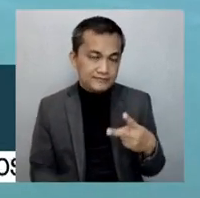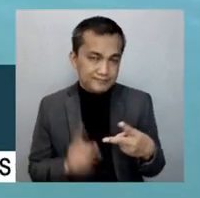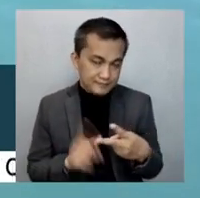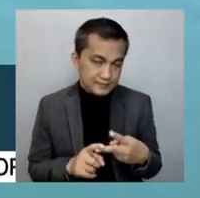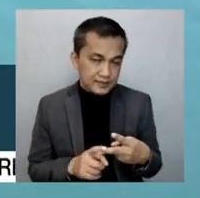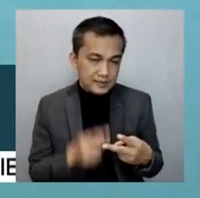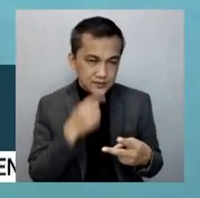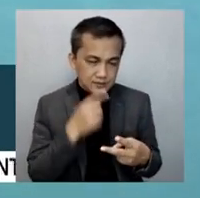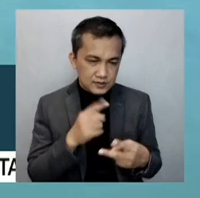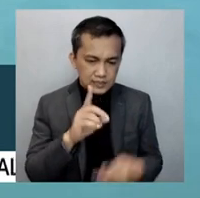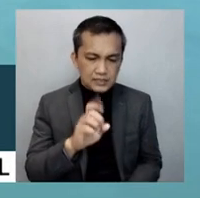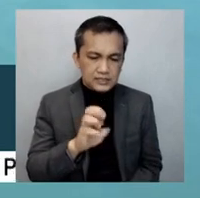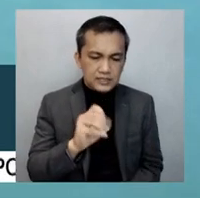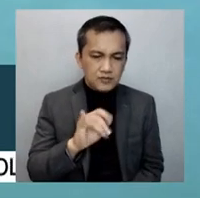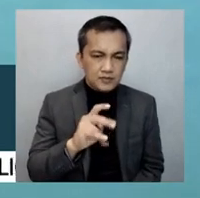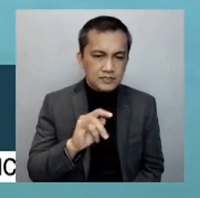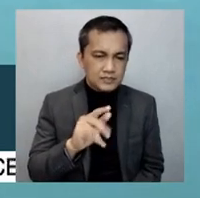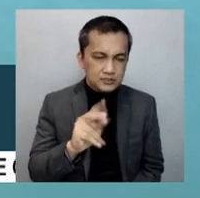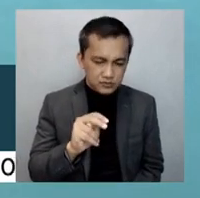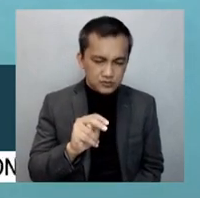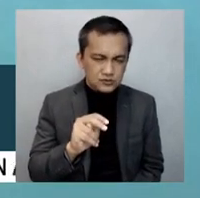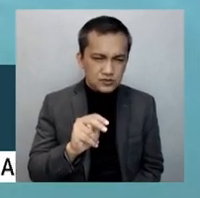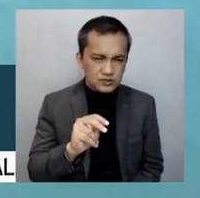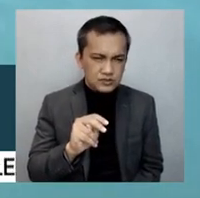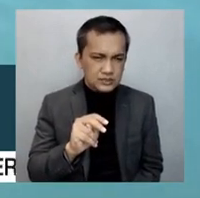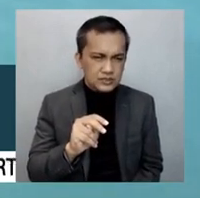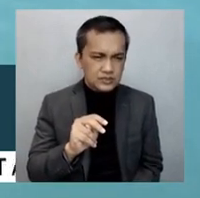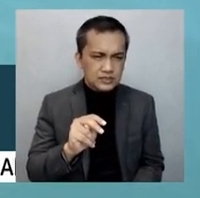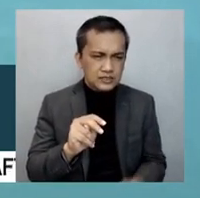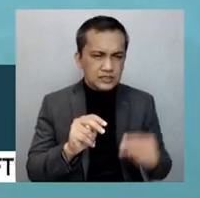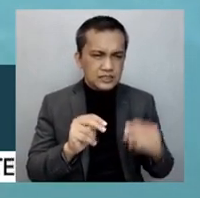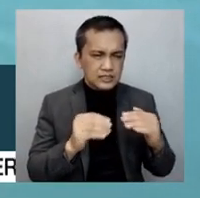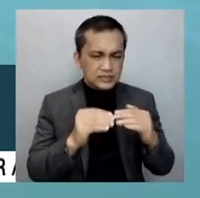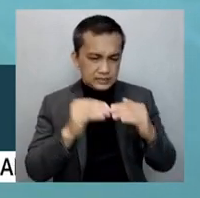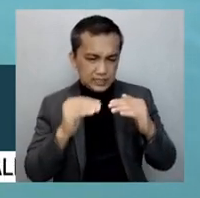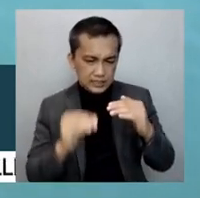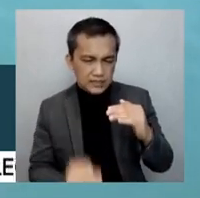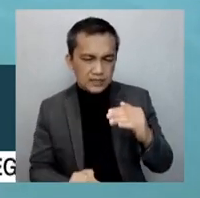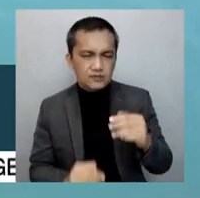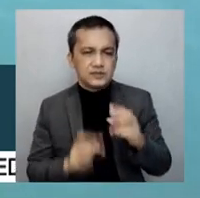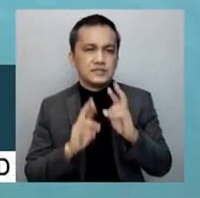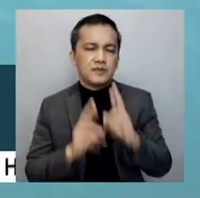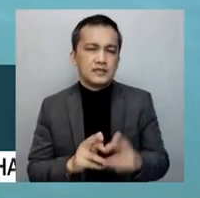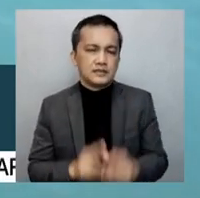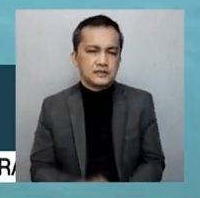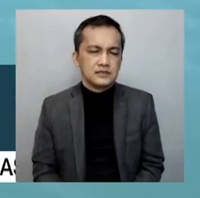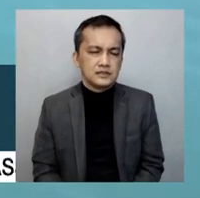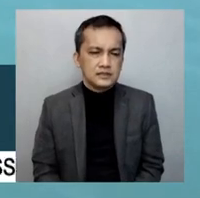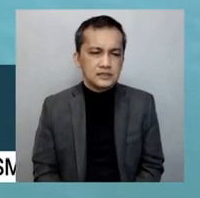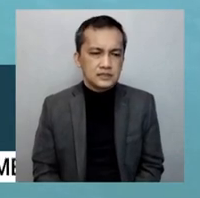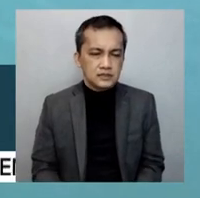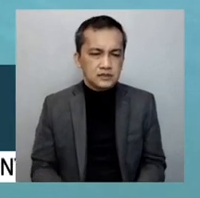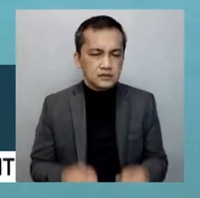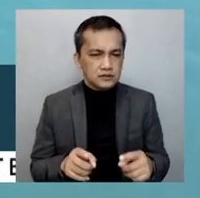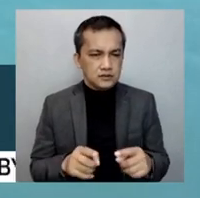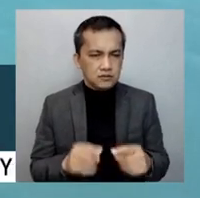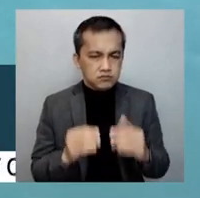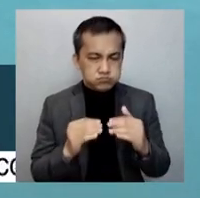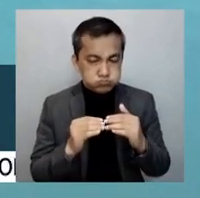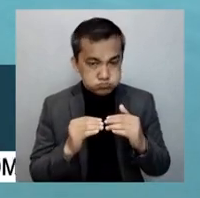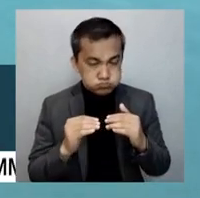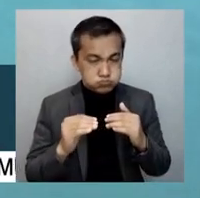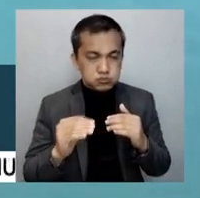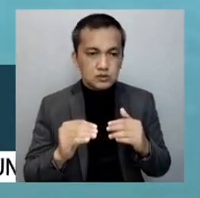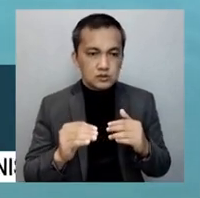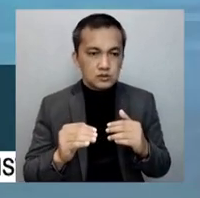say demobilization, we are scaling down the response efforts. Instead of spending